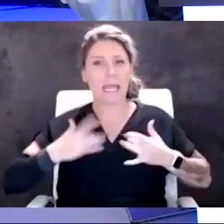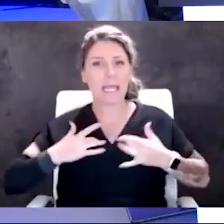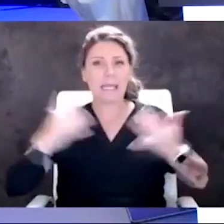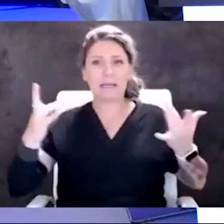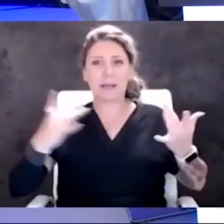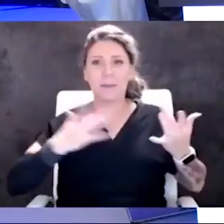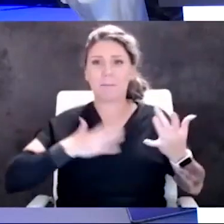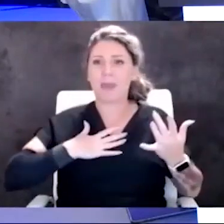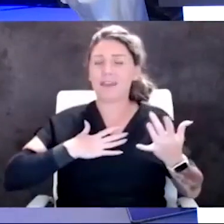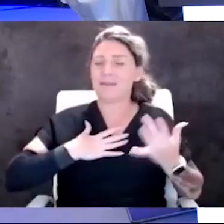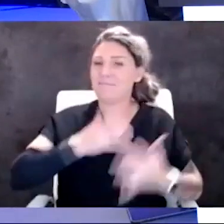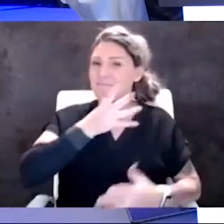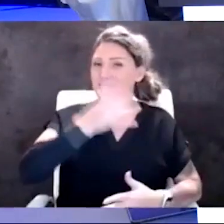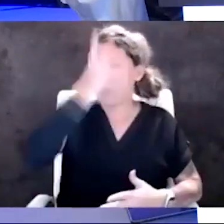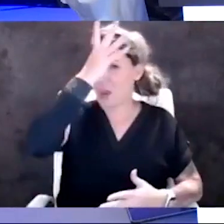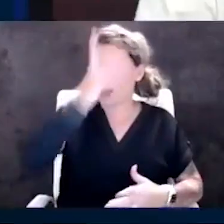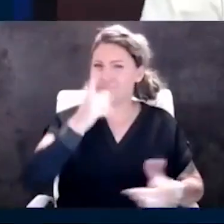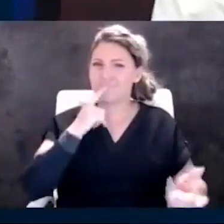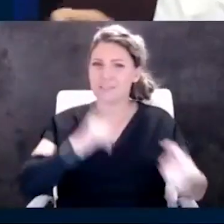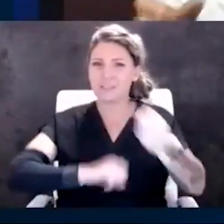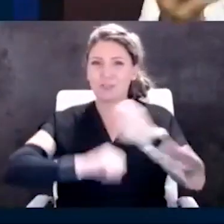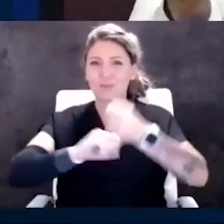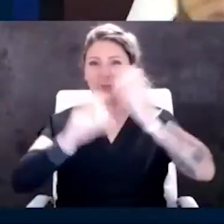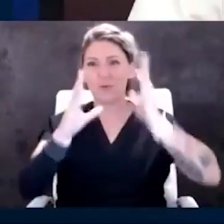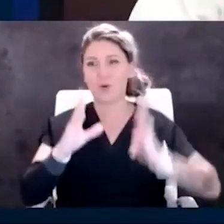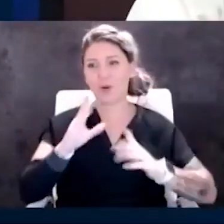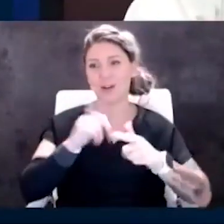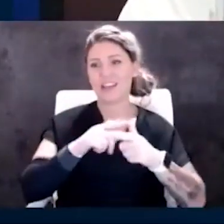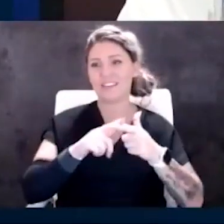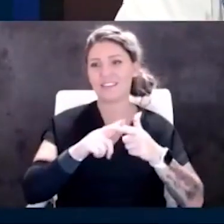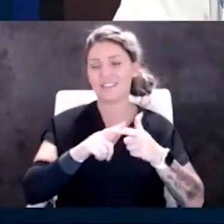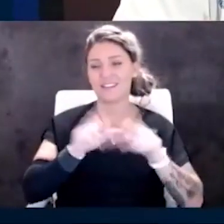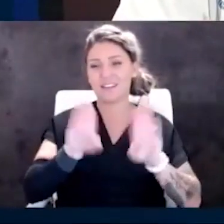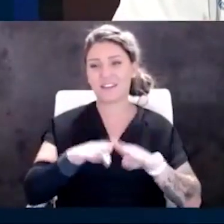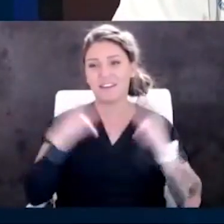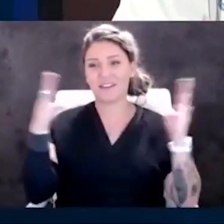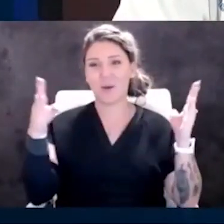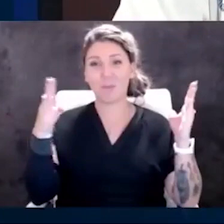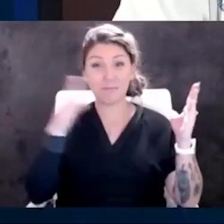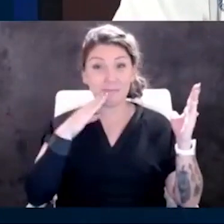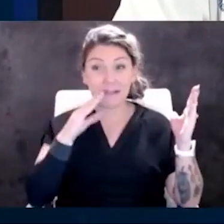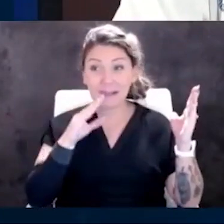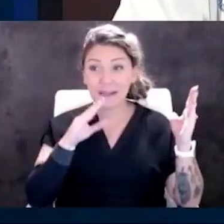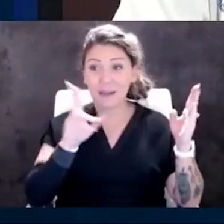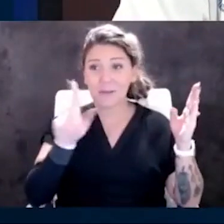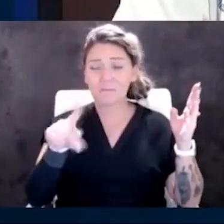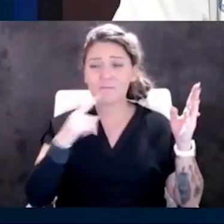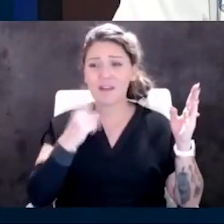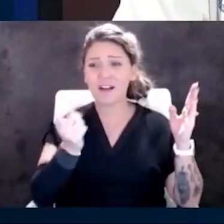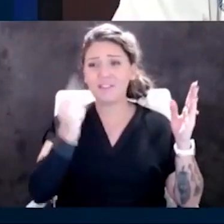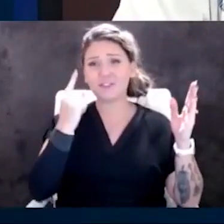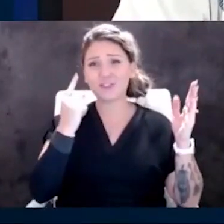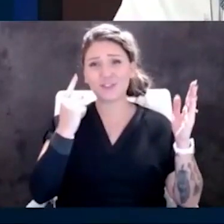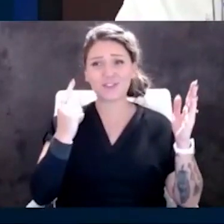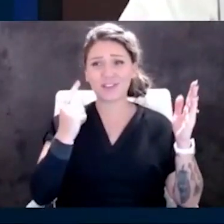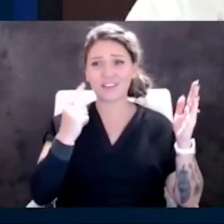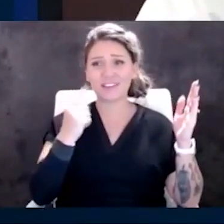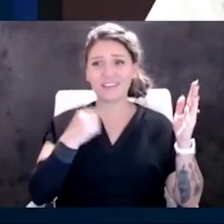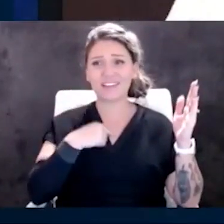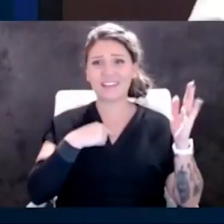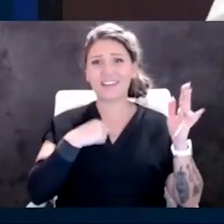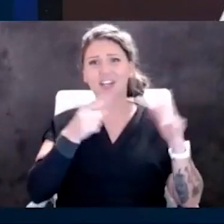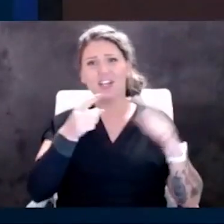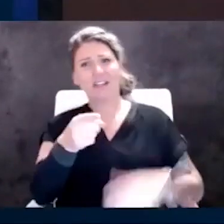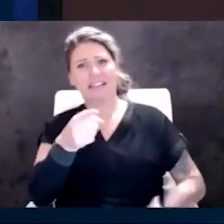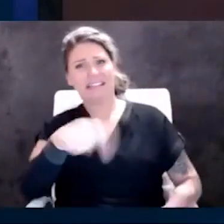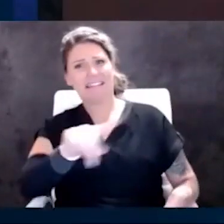biggest fans. But then when I got in and opened it up, I had understood now that I've been overtaken by you, unfortunately.